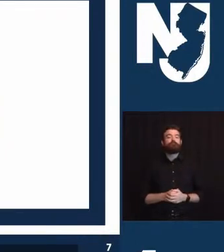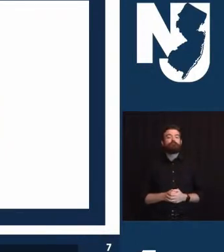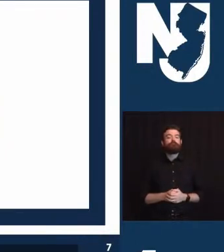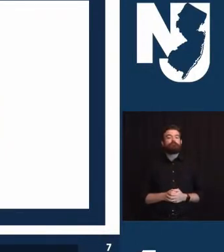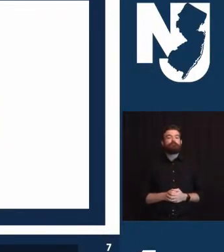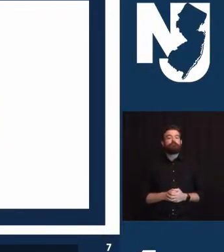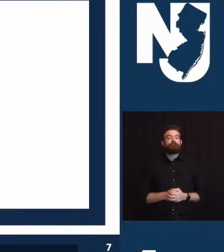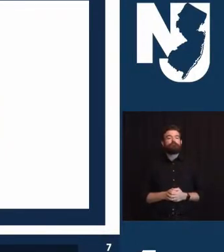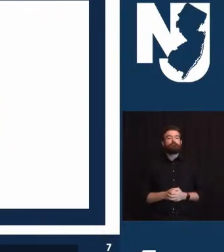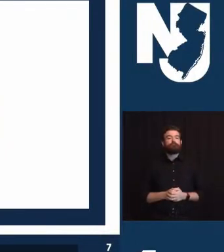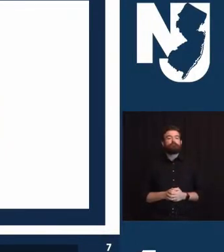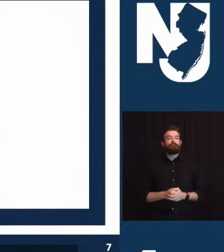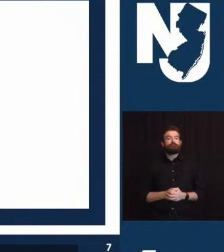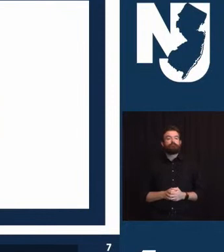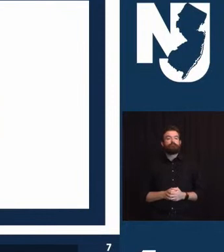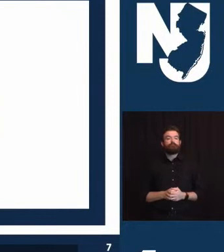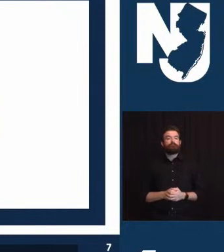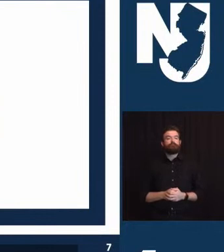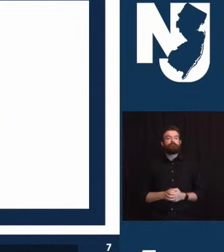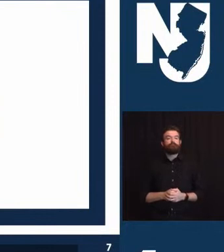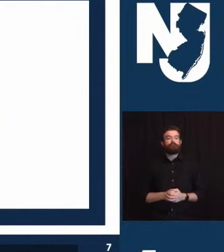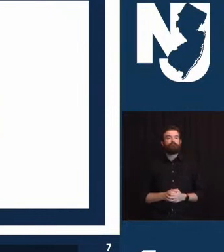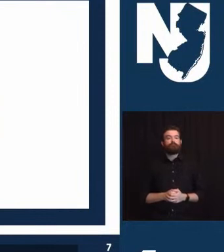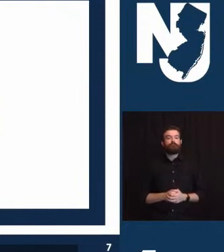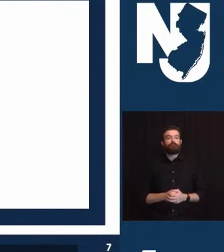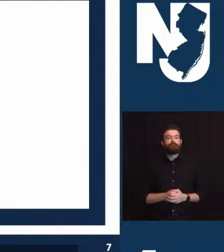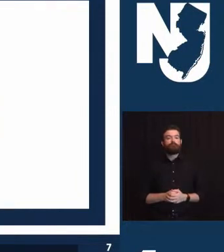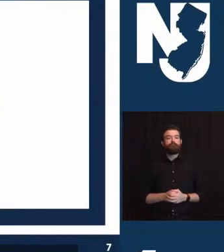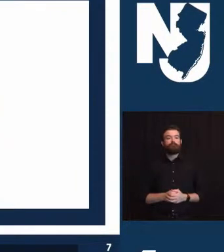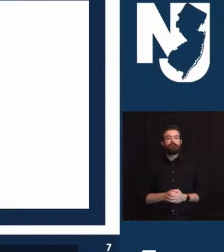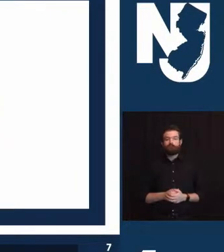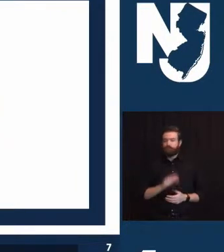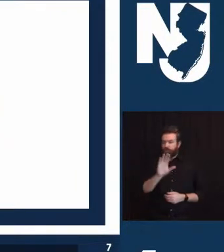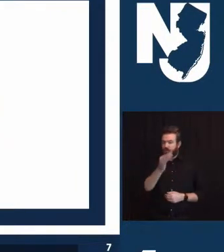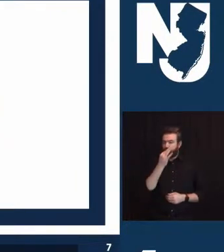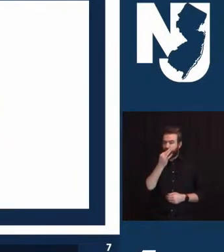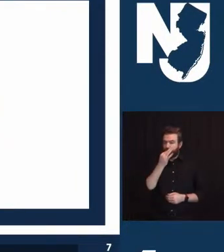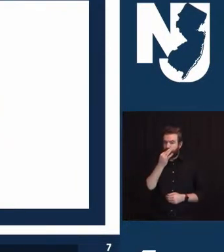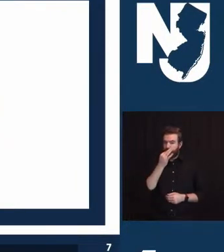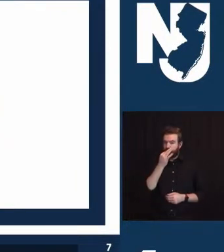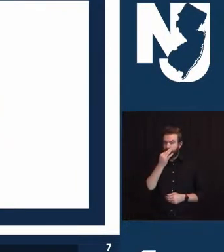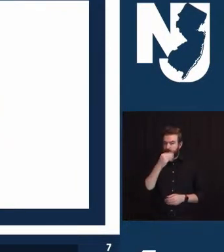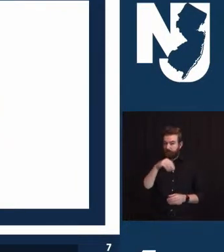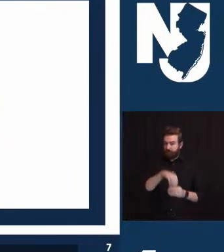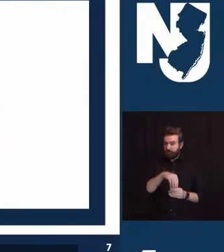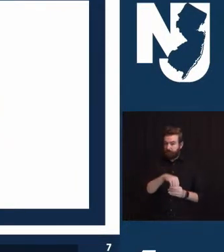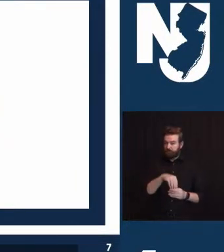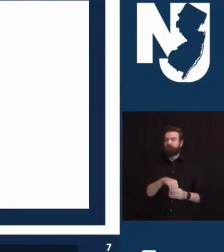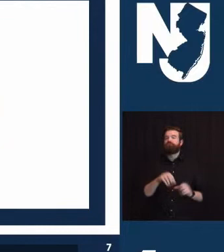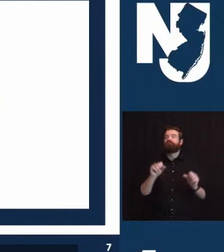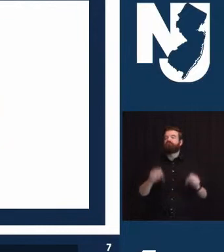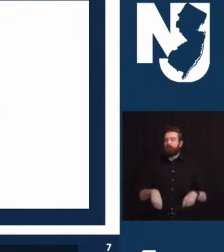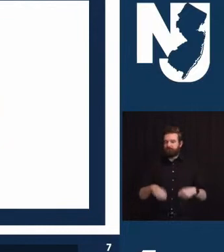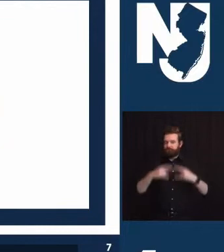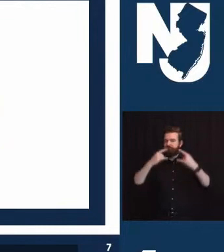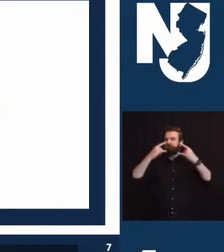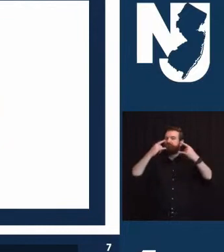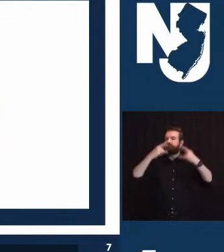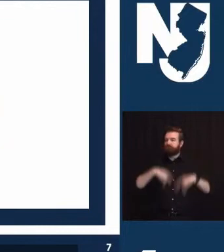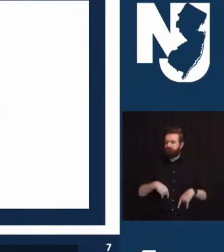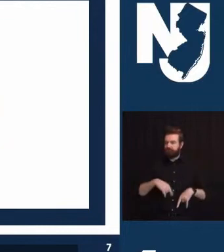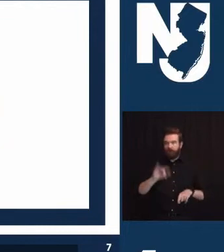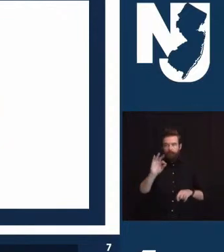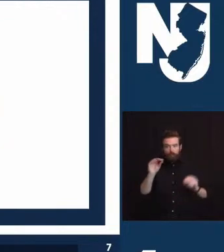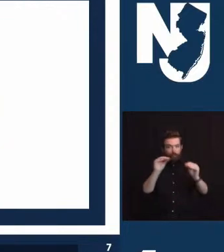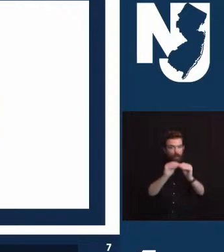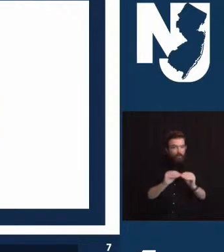as more and more people complete their vaccination courses. We just can't yet because we need to know unequivocally that